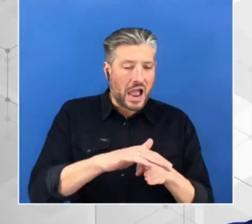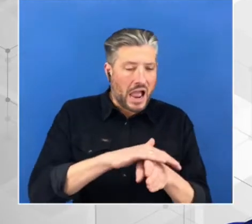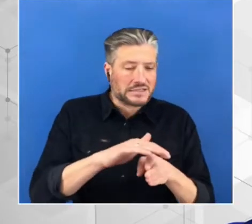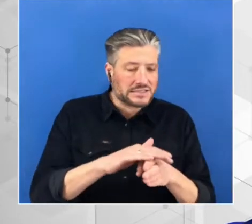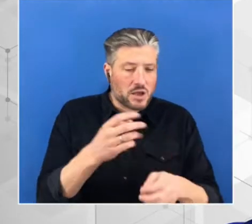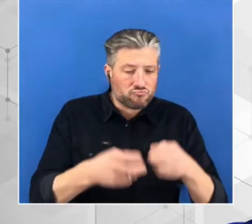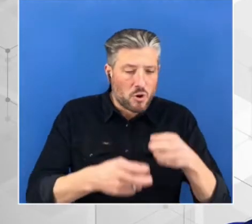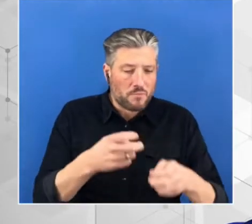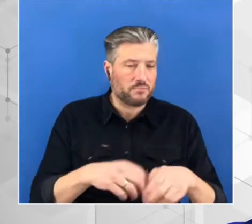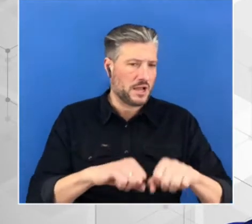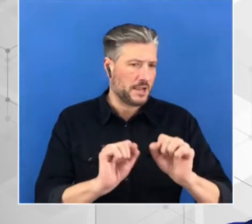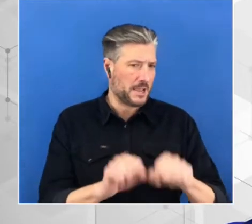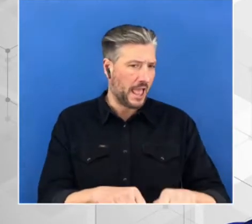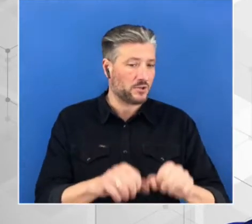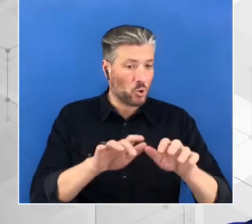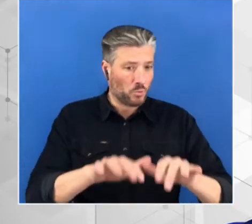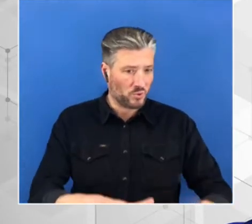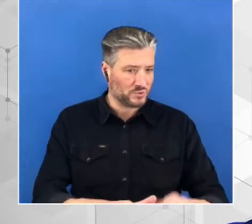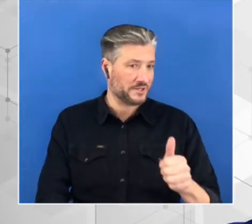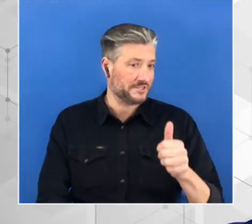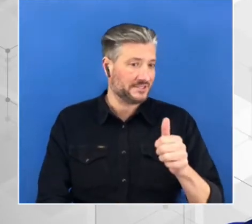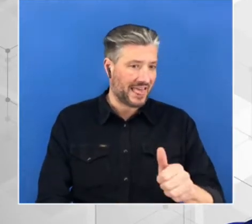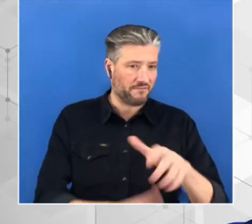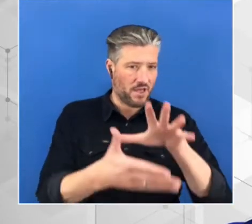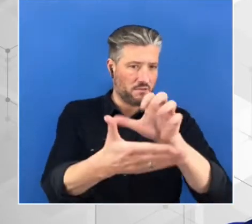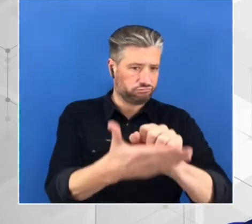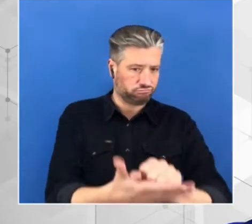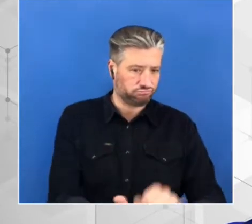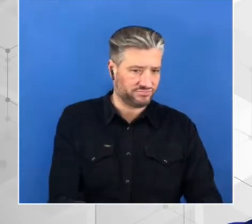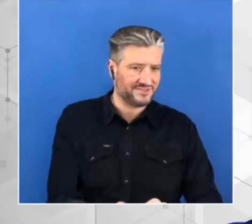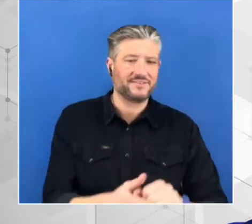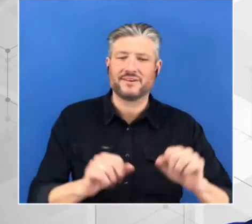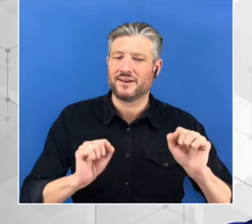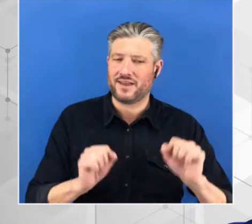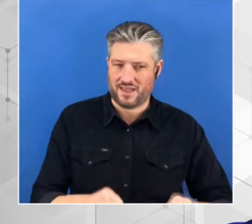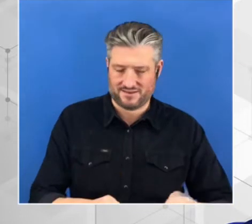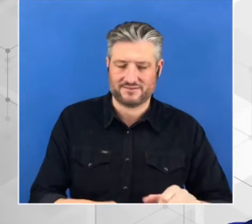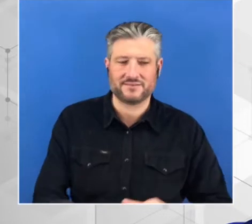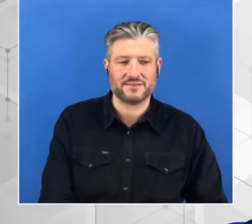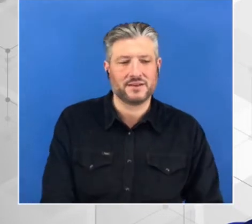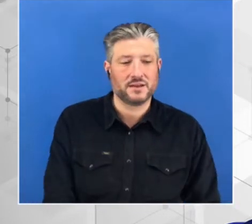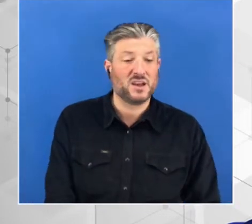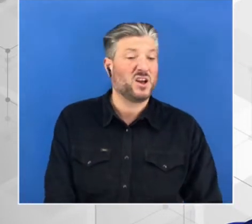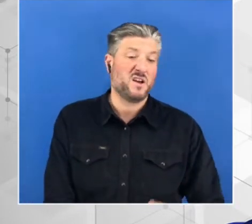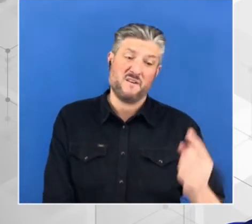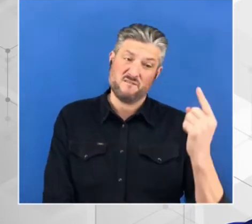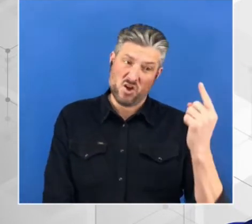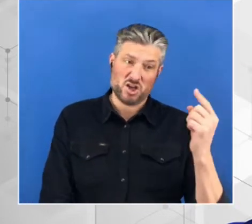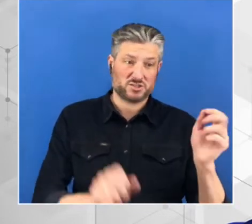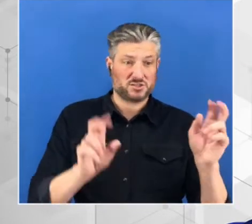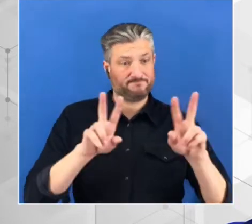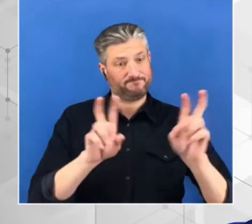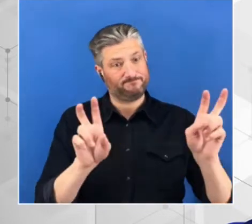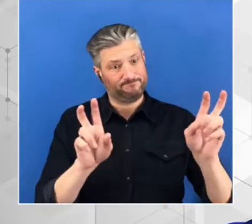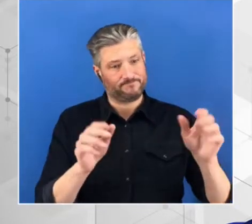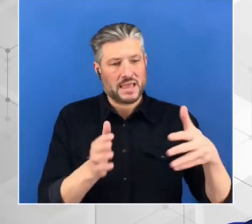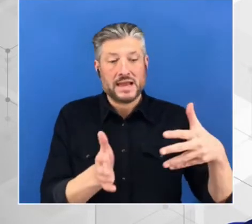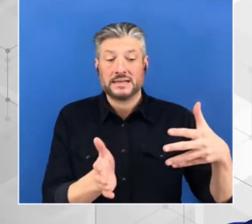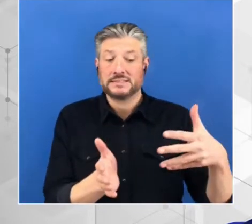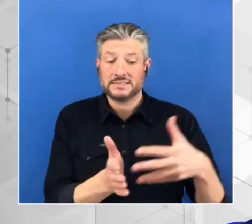So let's start with the first tip, which is test your code while you develop it.